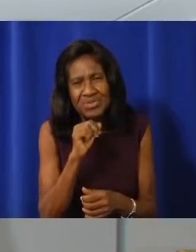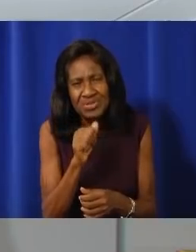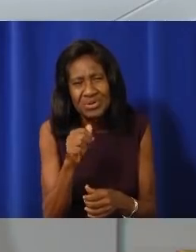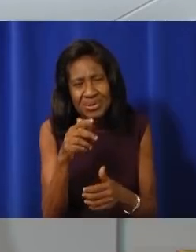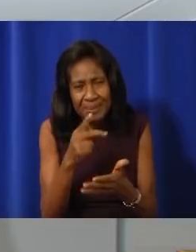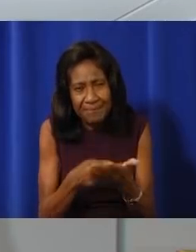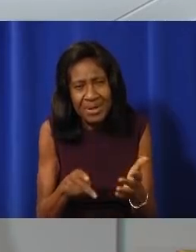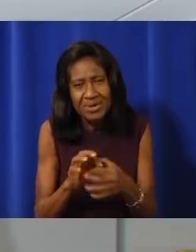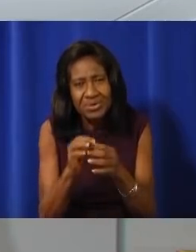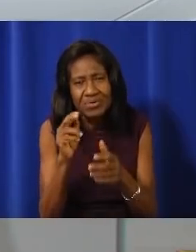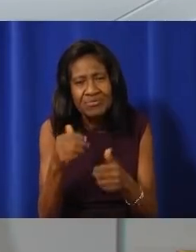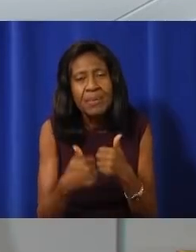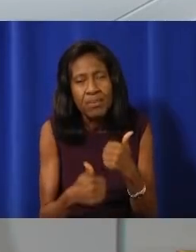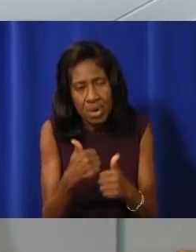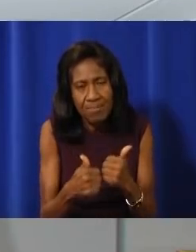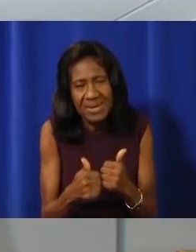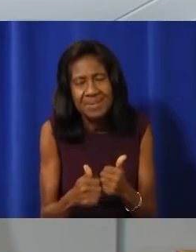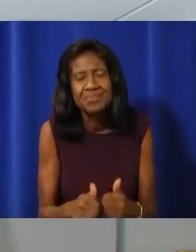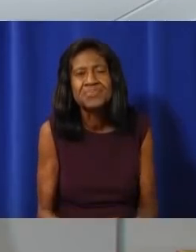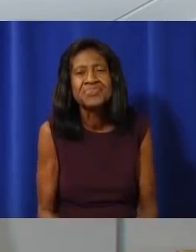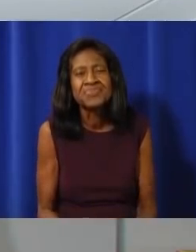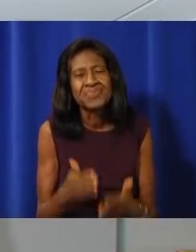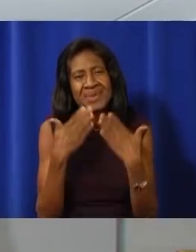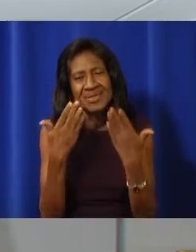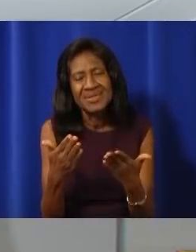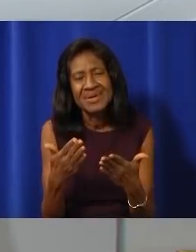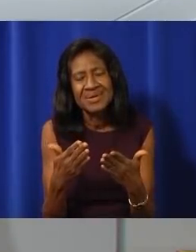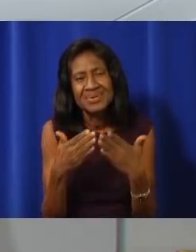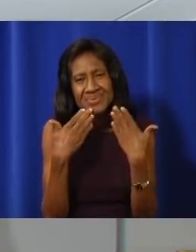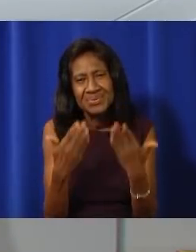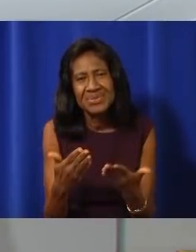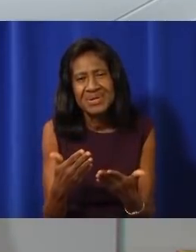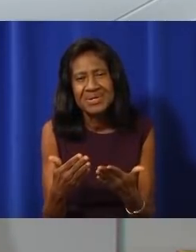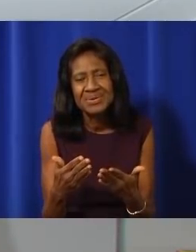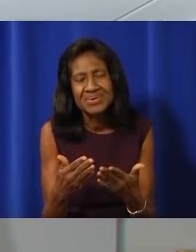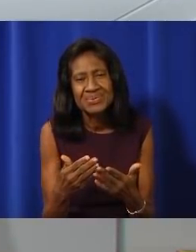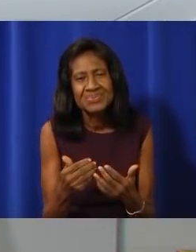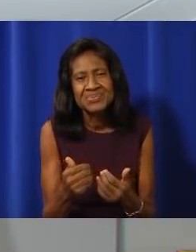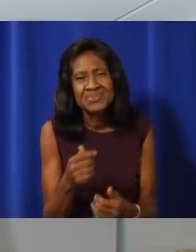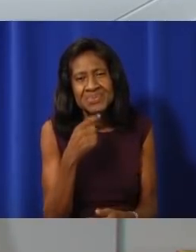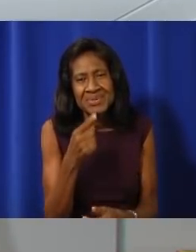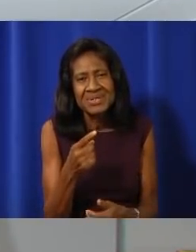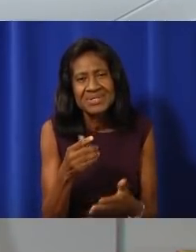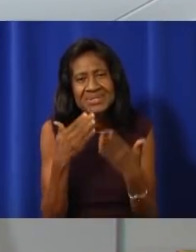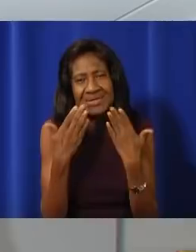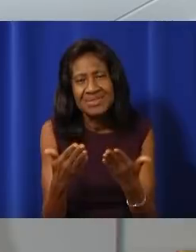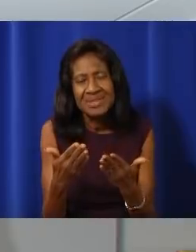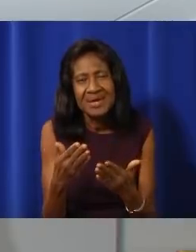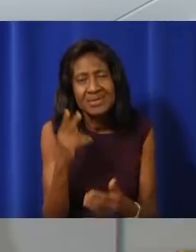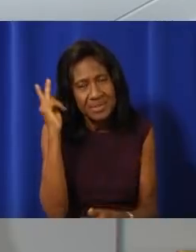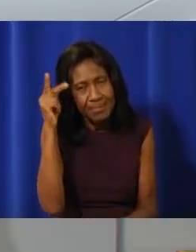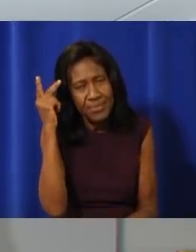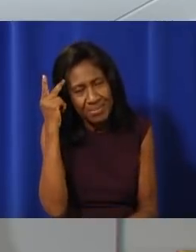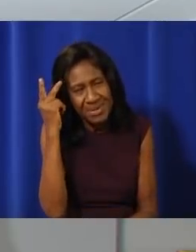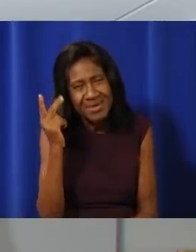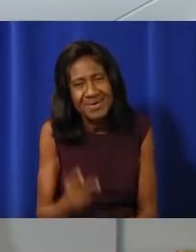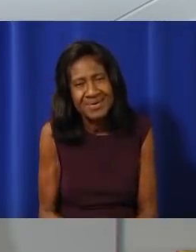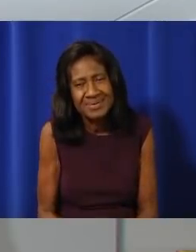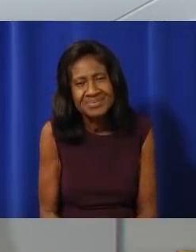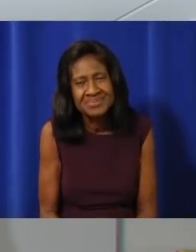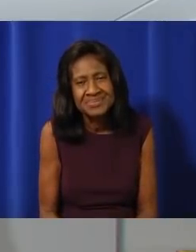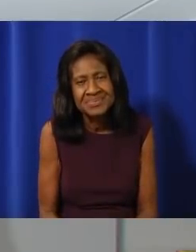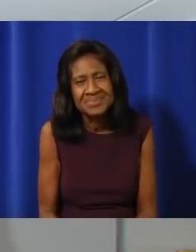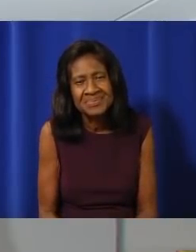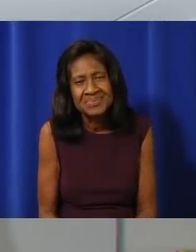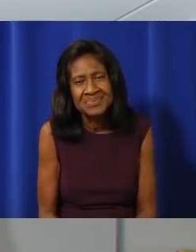much as well, Donna. Thank you very much. Let me first of all just thank the Premier. He thanks everybody else, but Premier, I